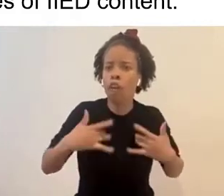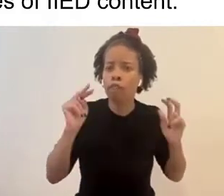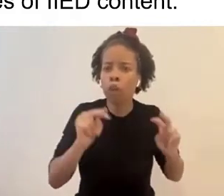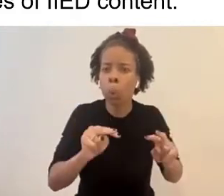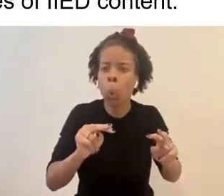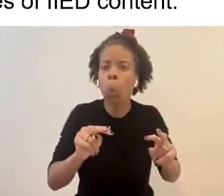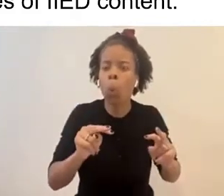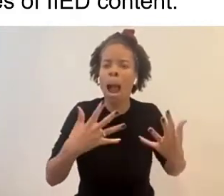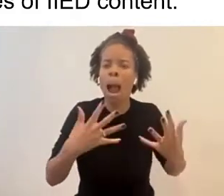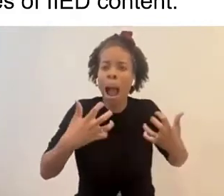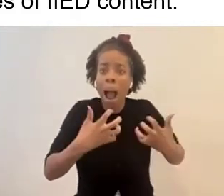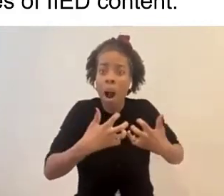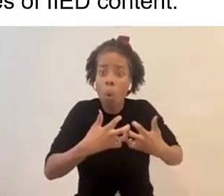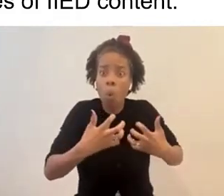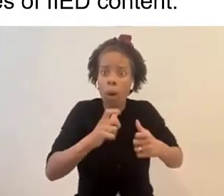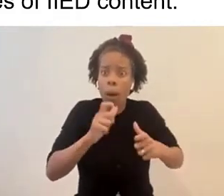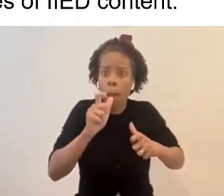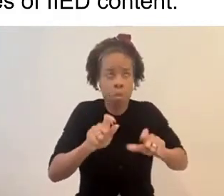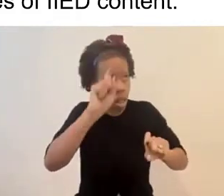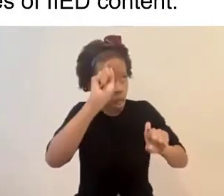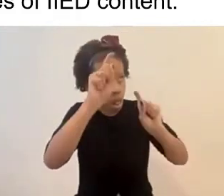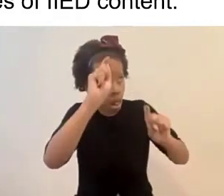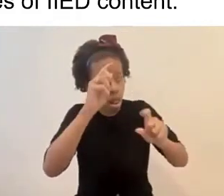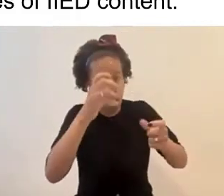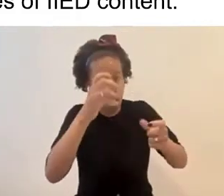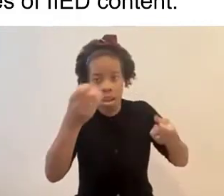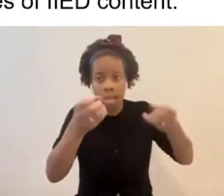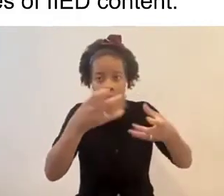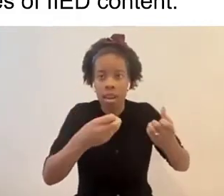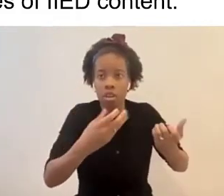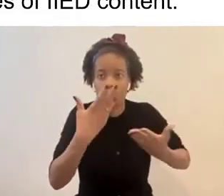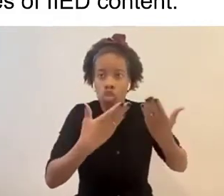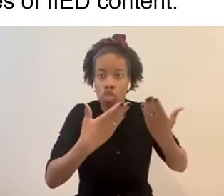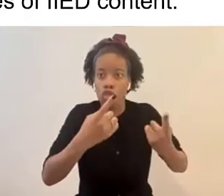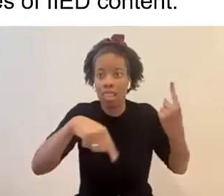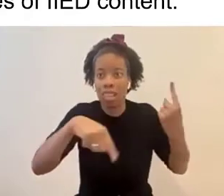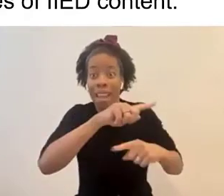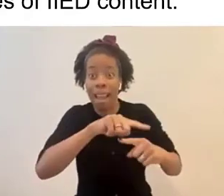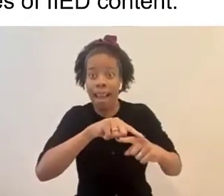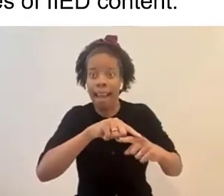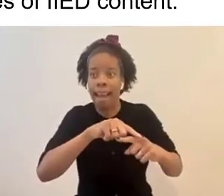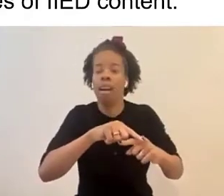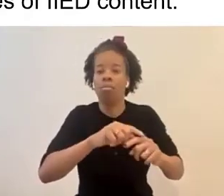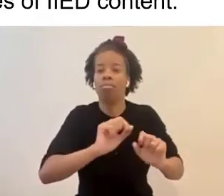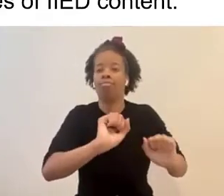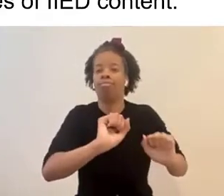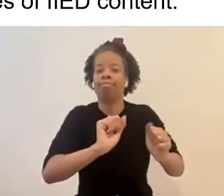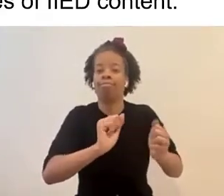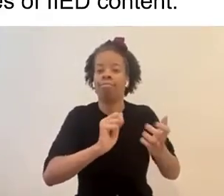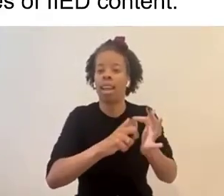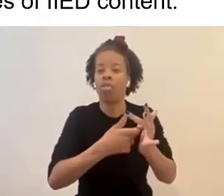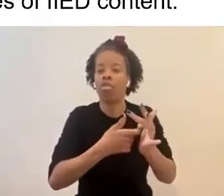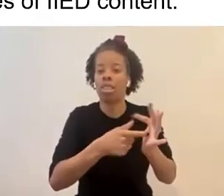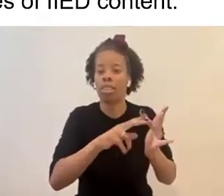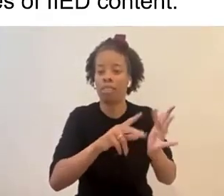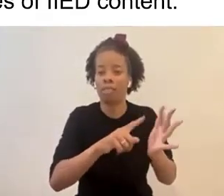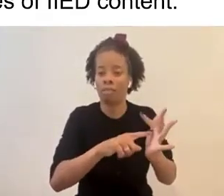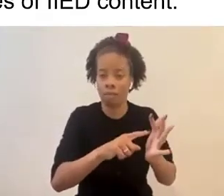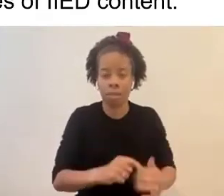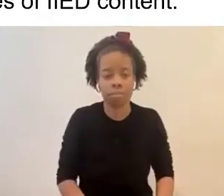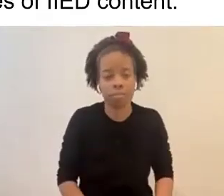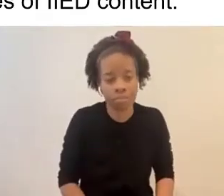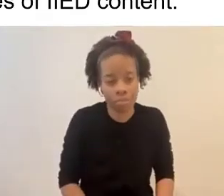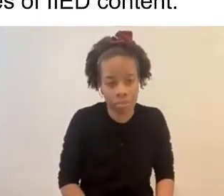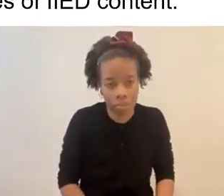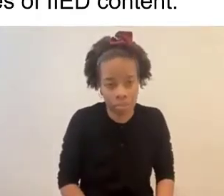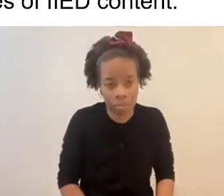up all of the stories that we tell when we look at them as a whole. So we put the framework together,